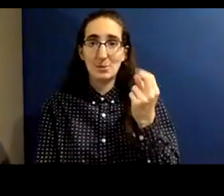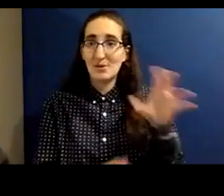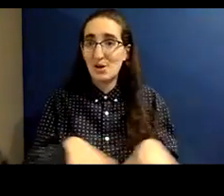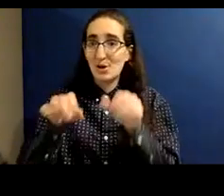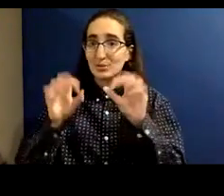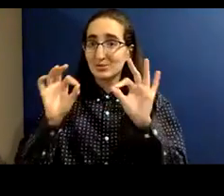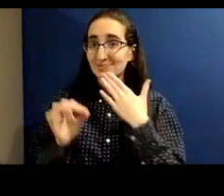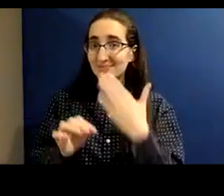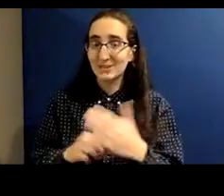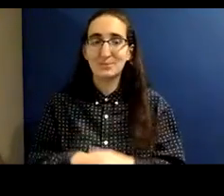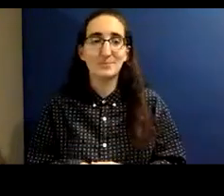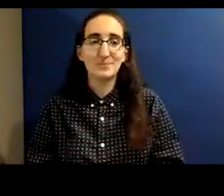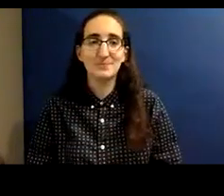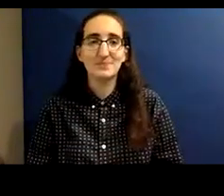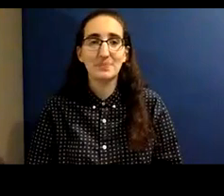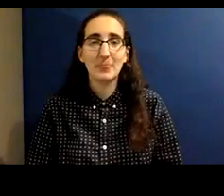Thank you.